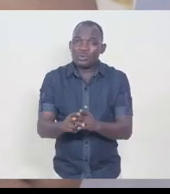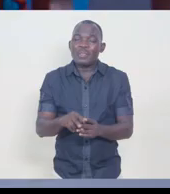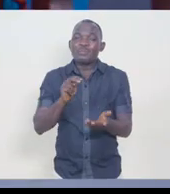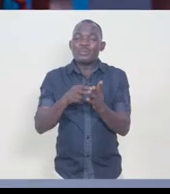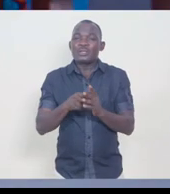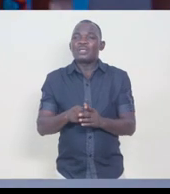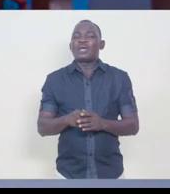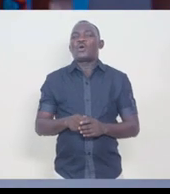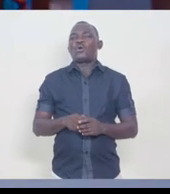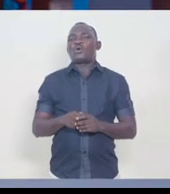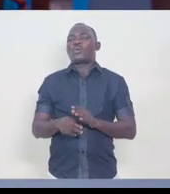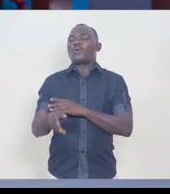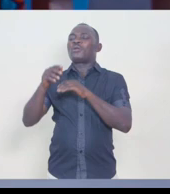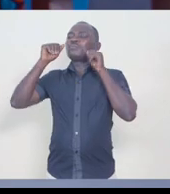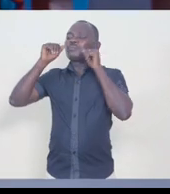make sure